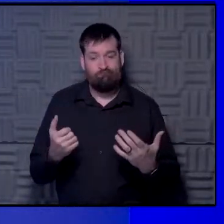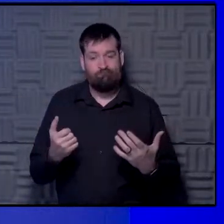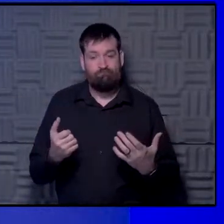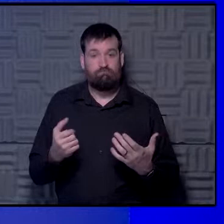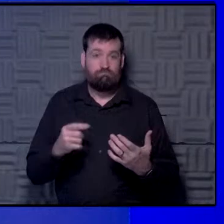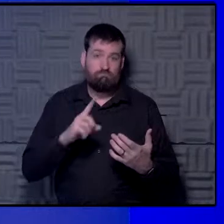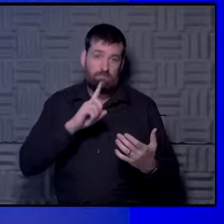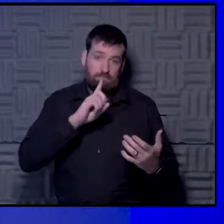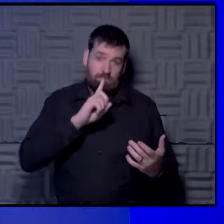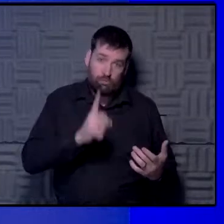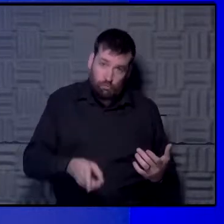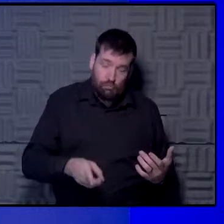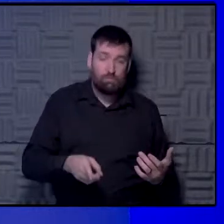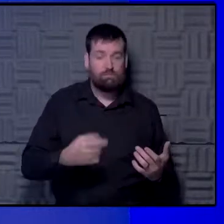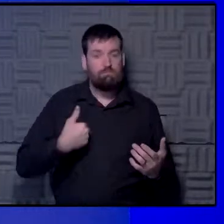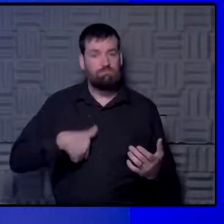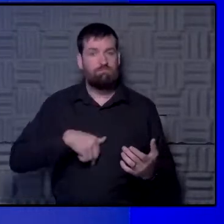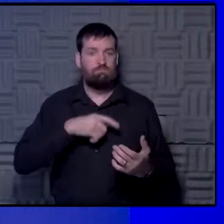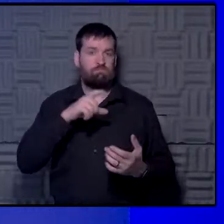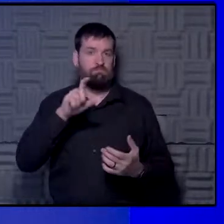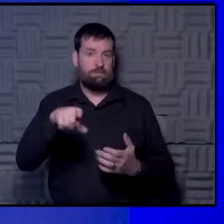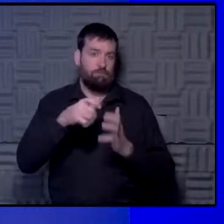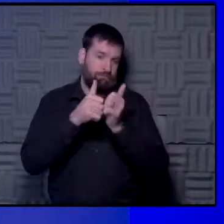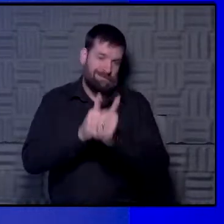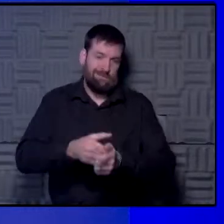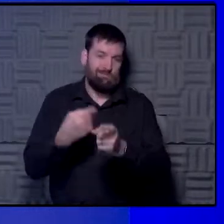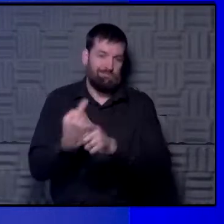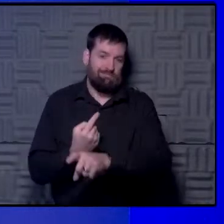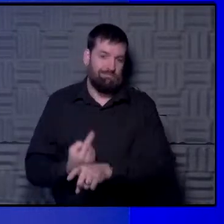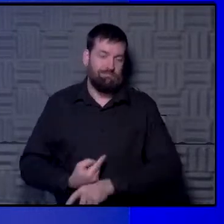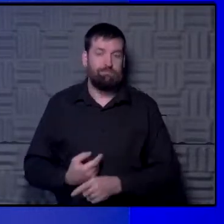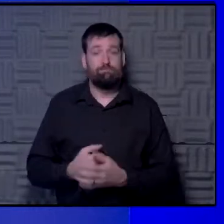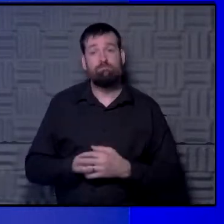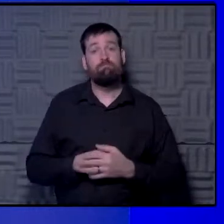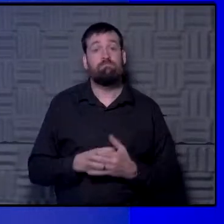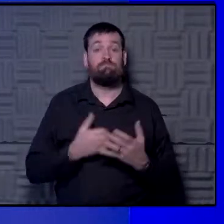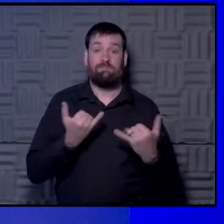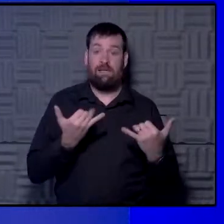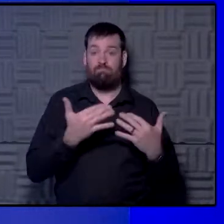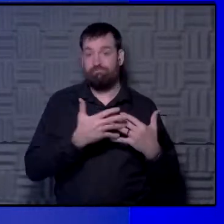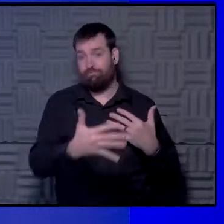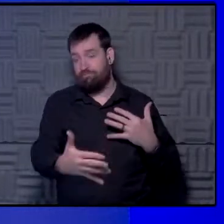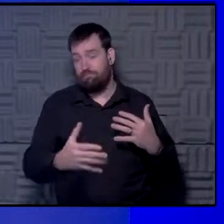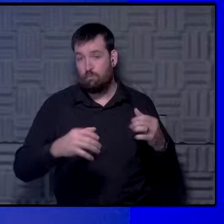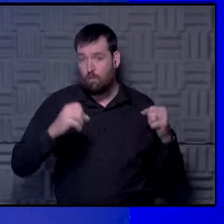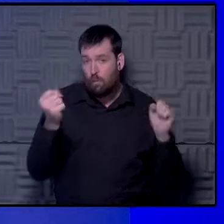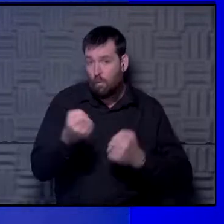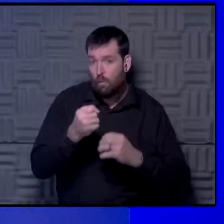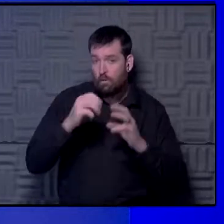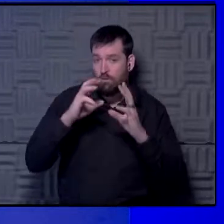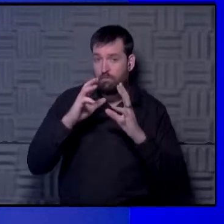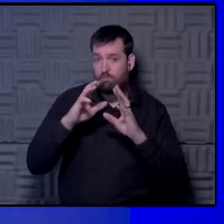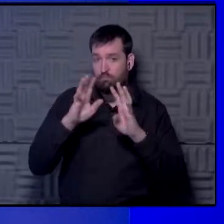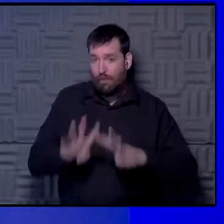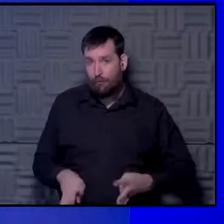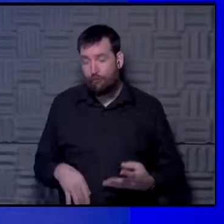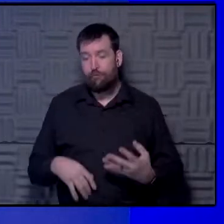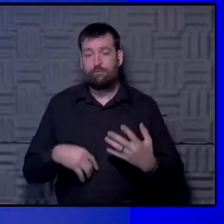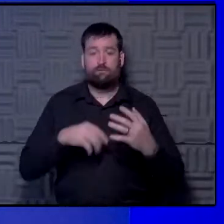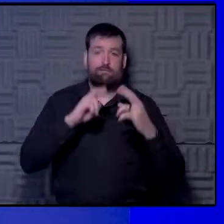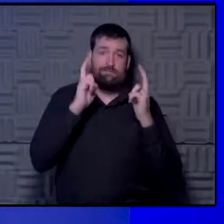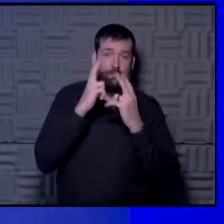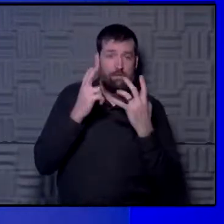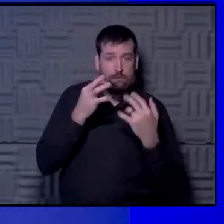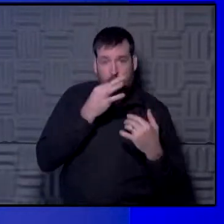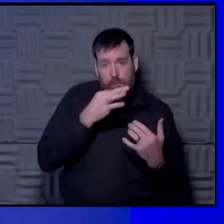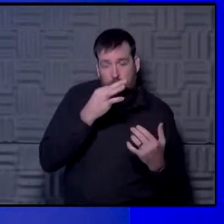actually true, and we need to continue to do the right things, especially as we move now into the colder weather. Obviously, Halloween is going to be this